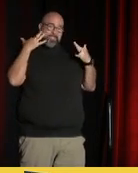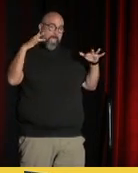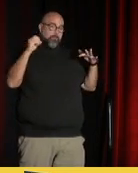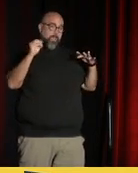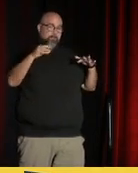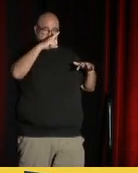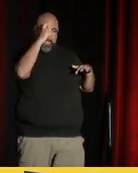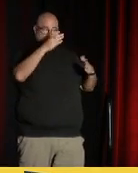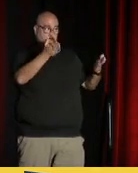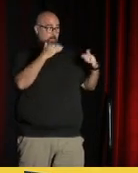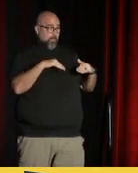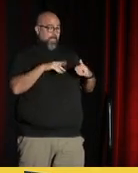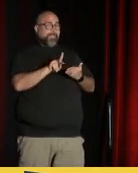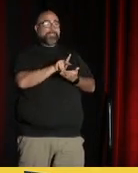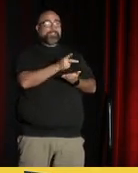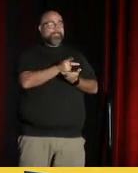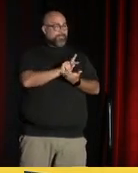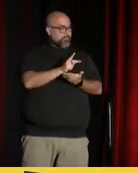next page?